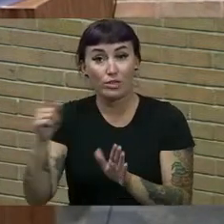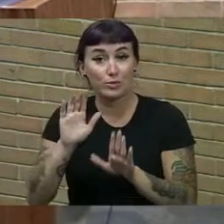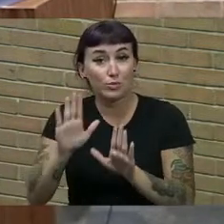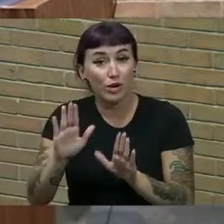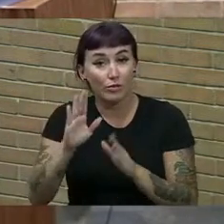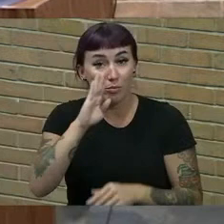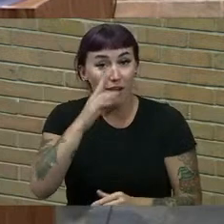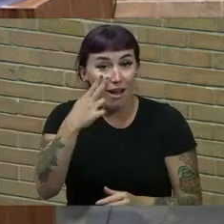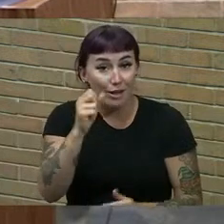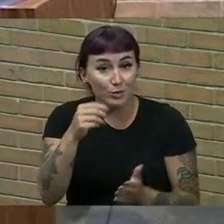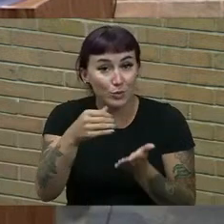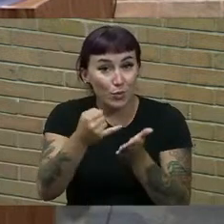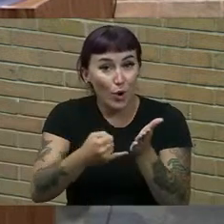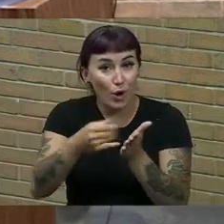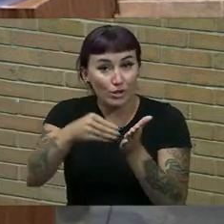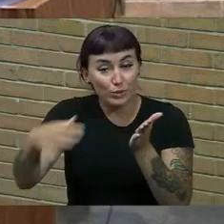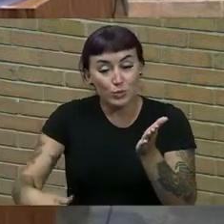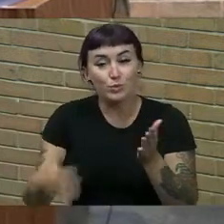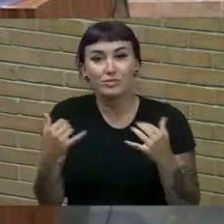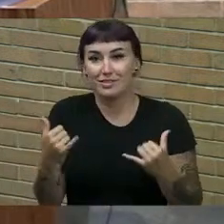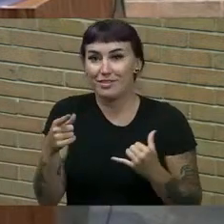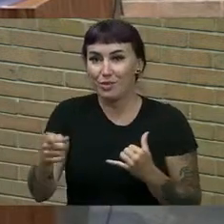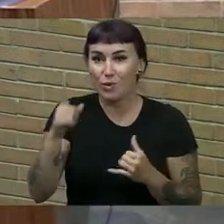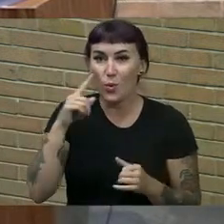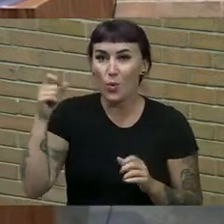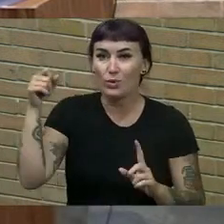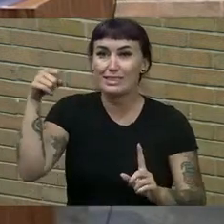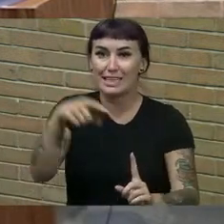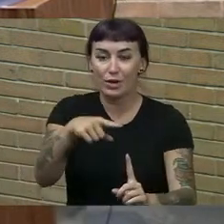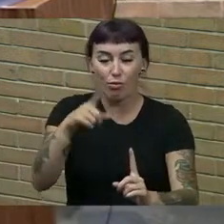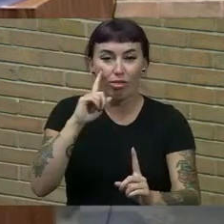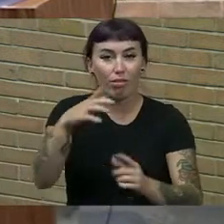students. Today, those signal boxes